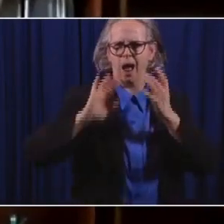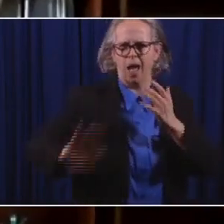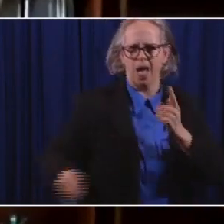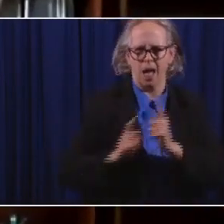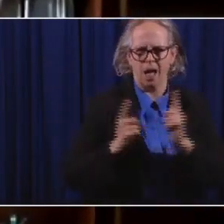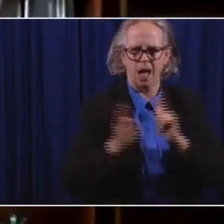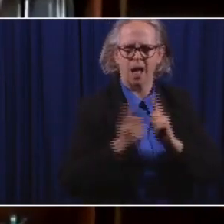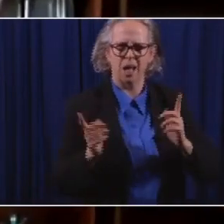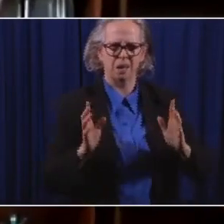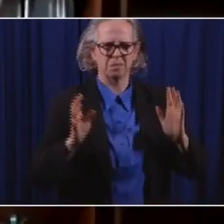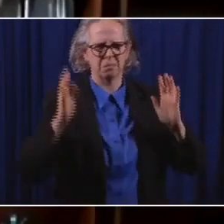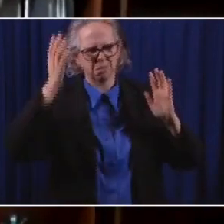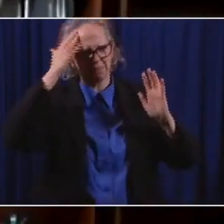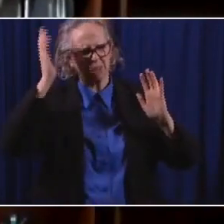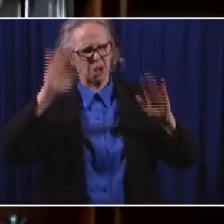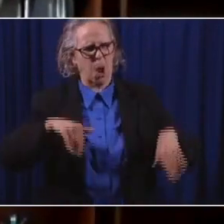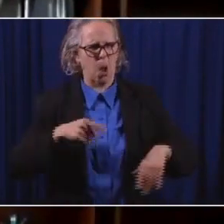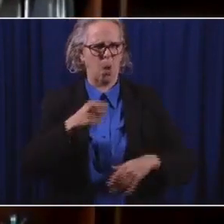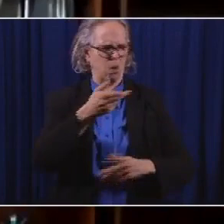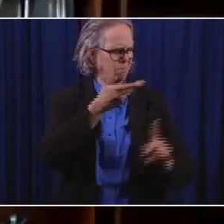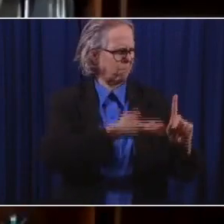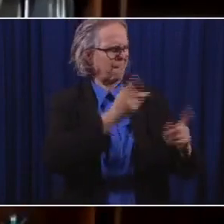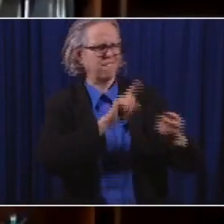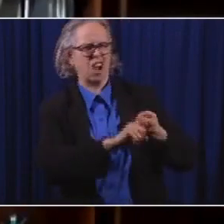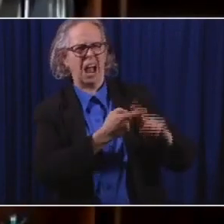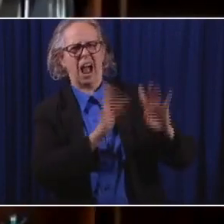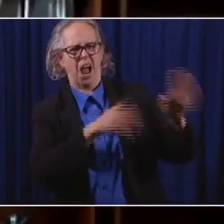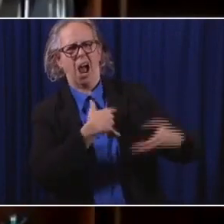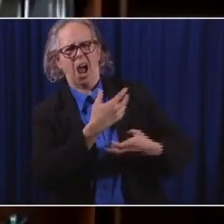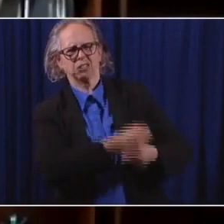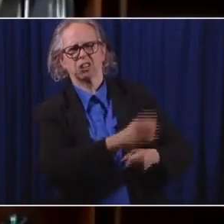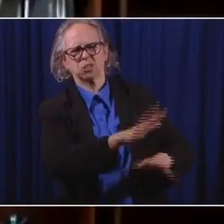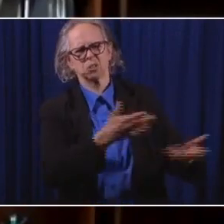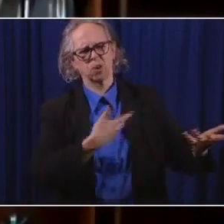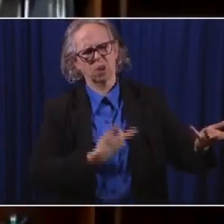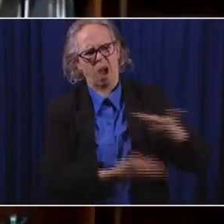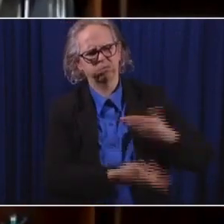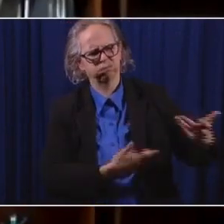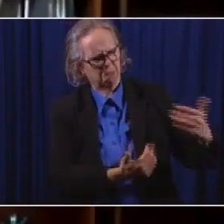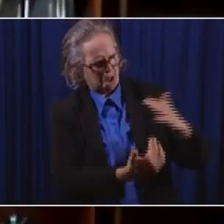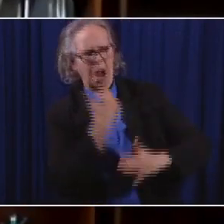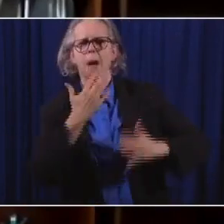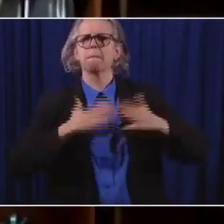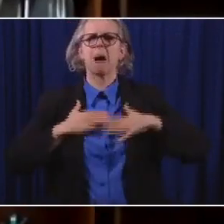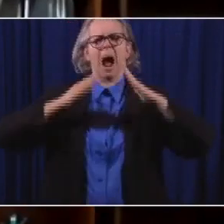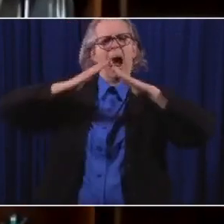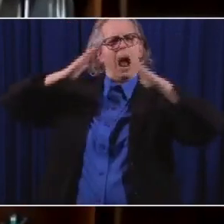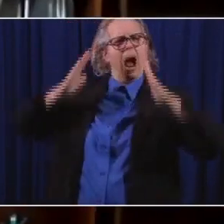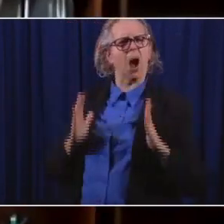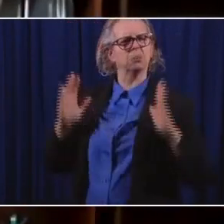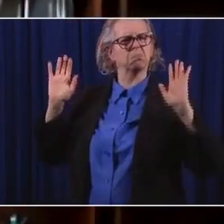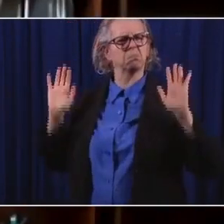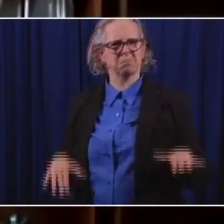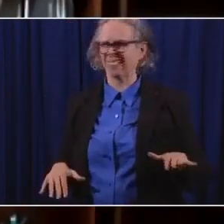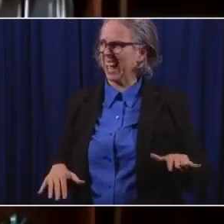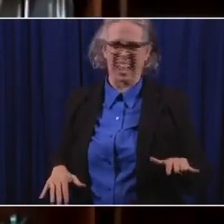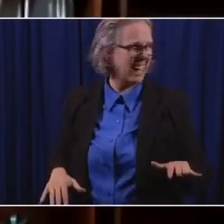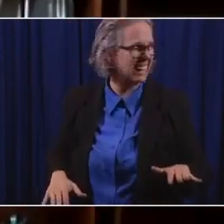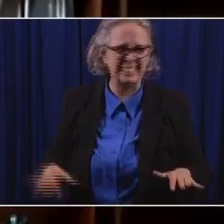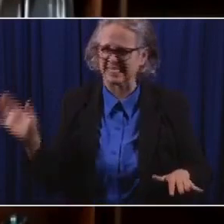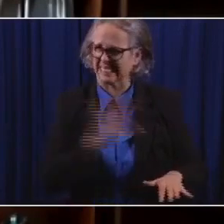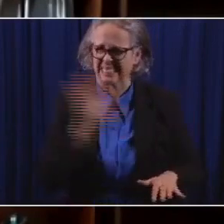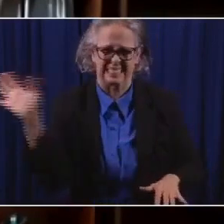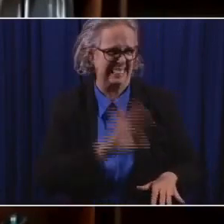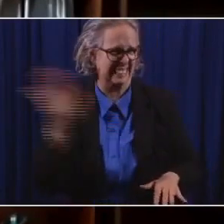mine, I can let you in my bubble and you're really not at risk. Where in fact, we need to recognize that if we expand our bubble,